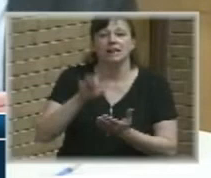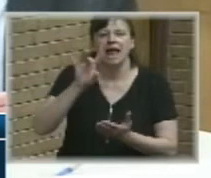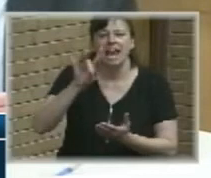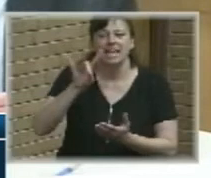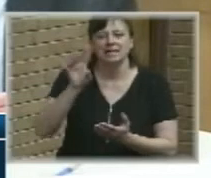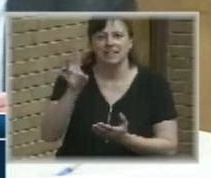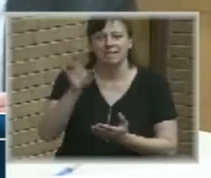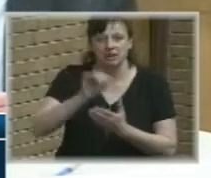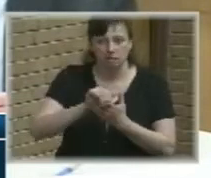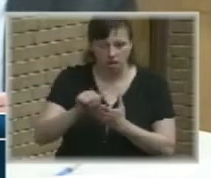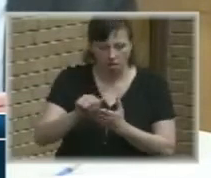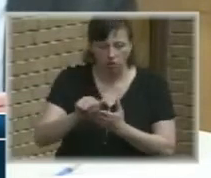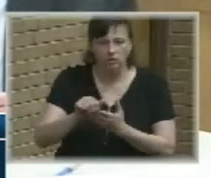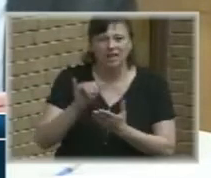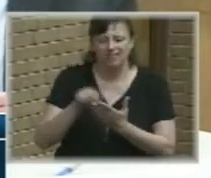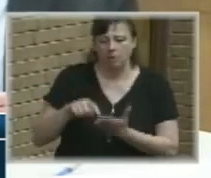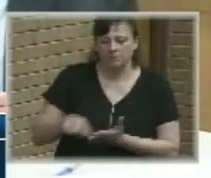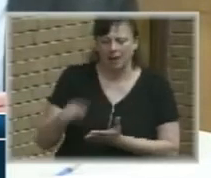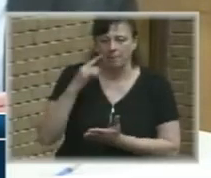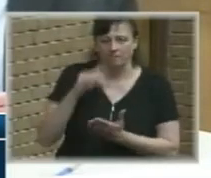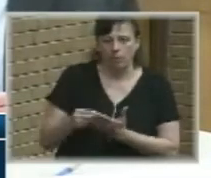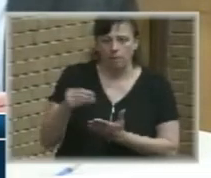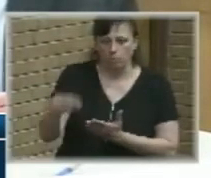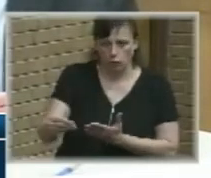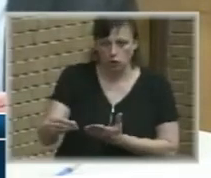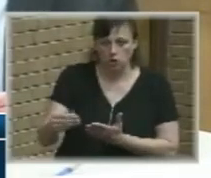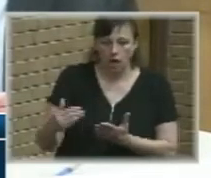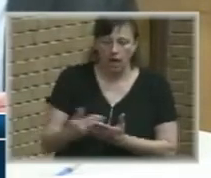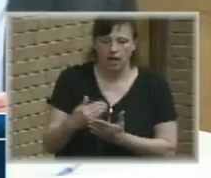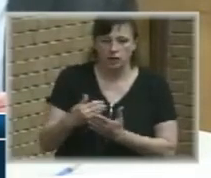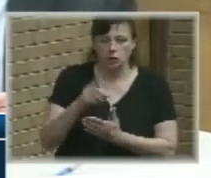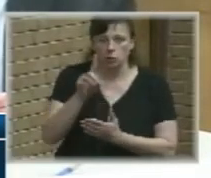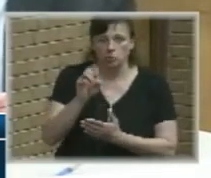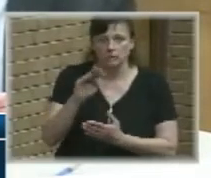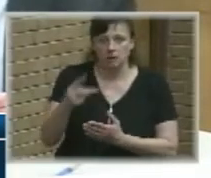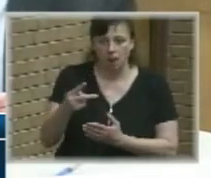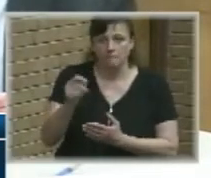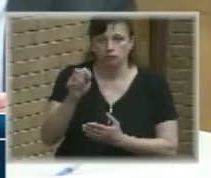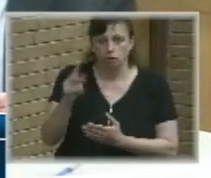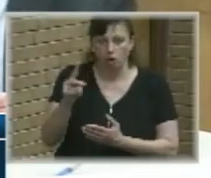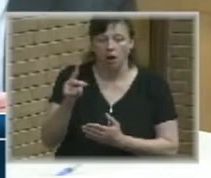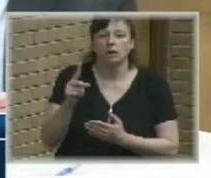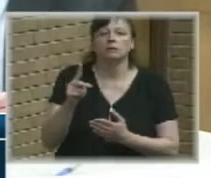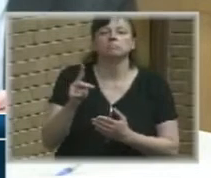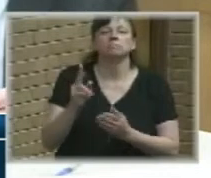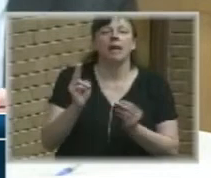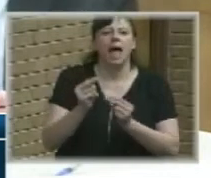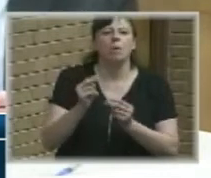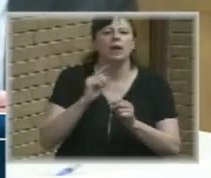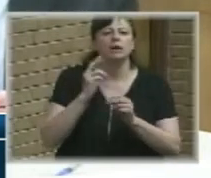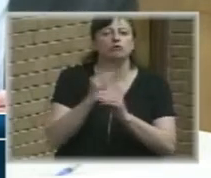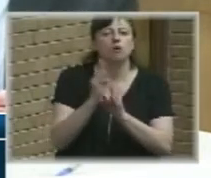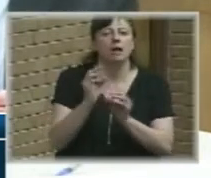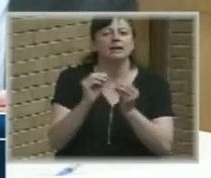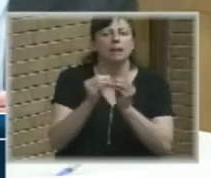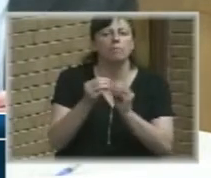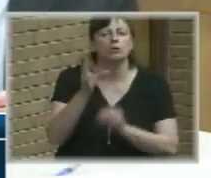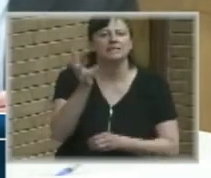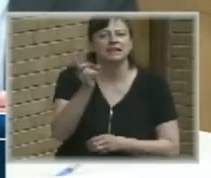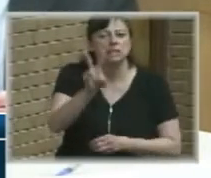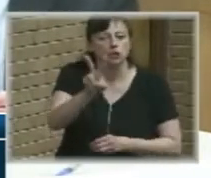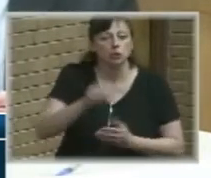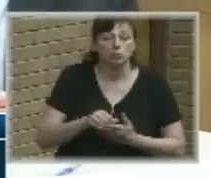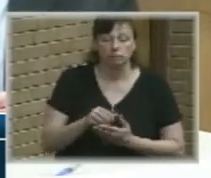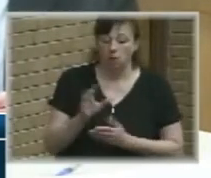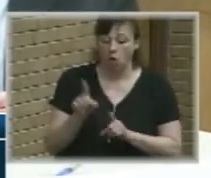$31,087, which was payment for the purchase for a new dump body for highway truck number 62. Also to M&T